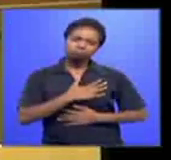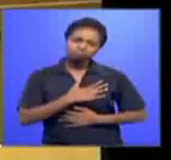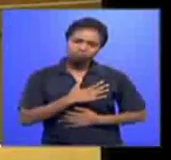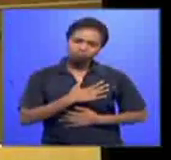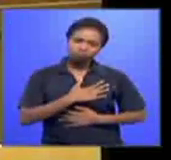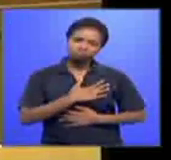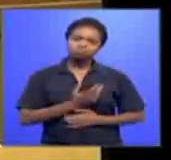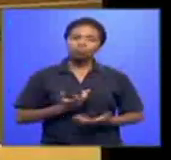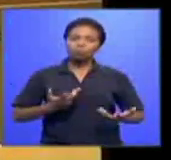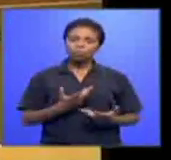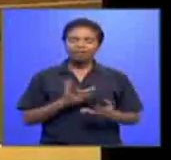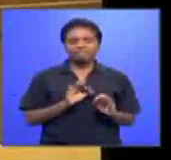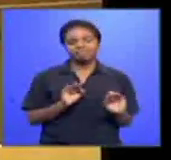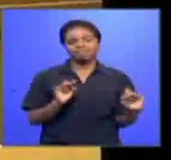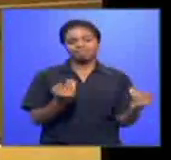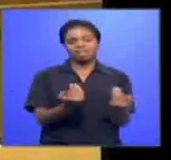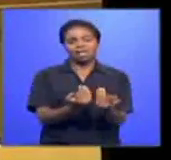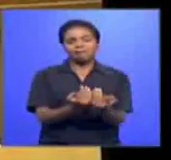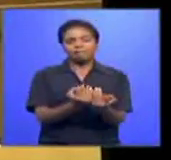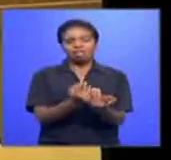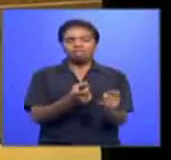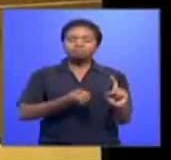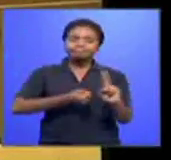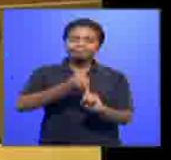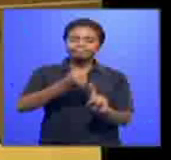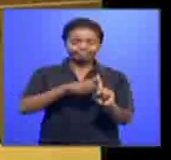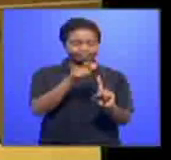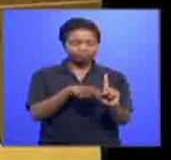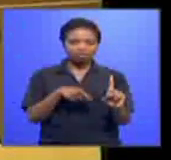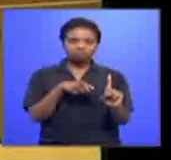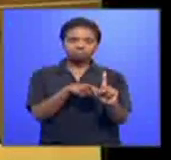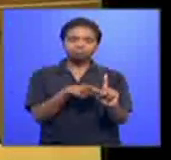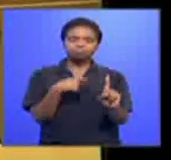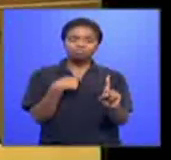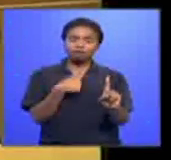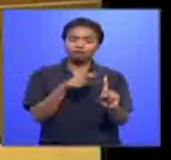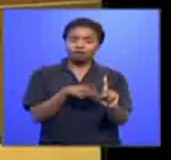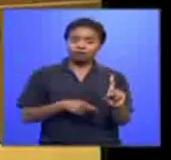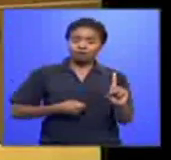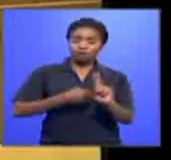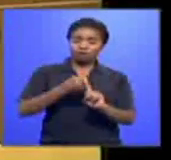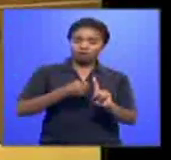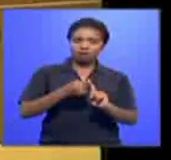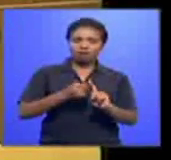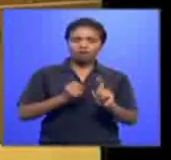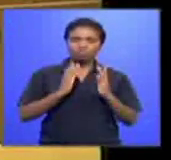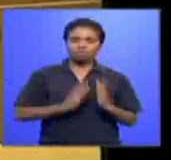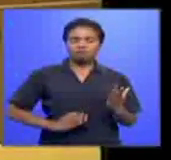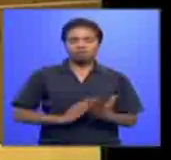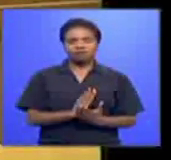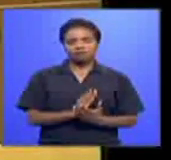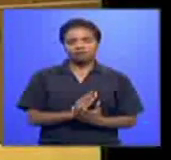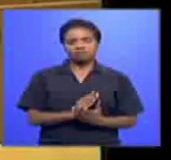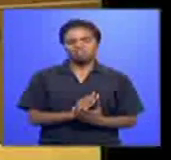to the family of struggle stalwart and prominent human rights lawyer, Comrade